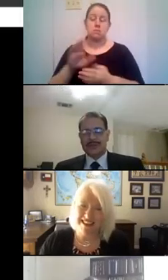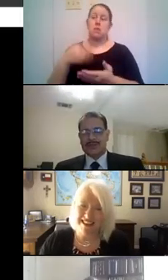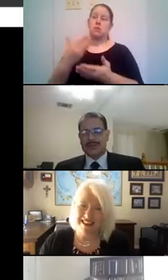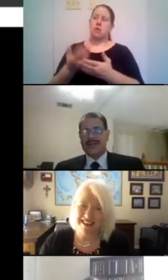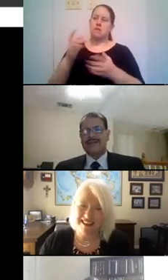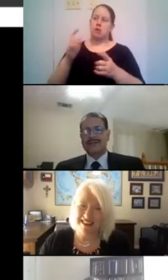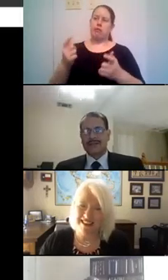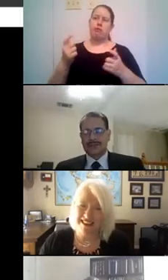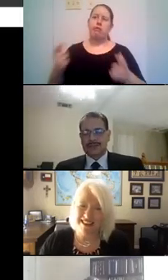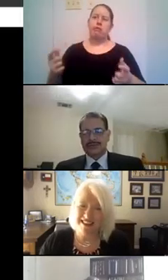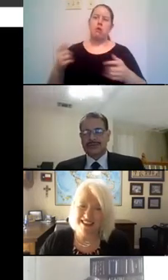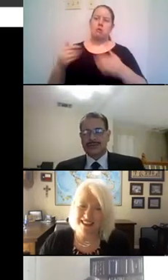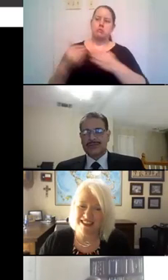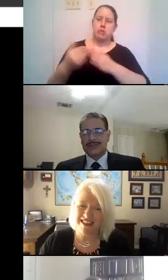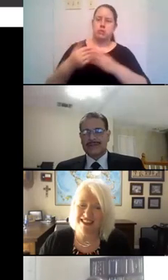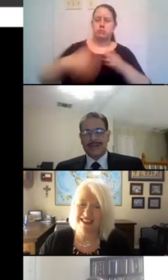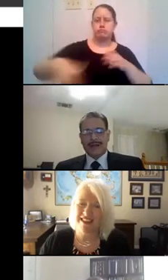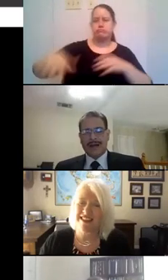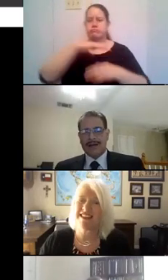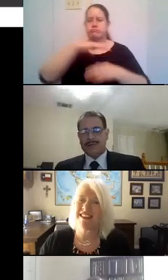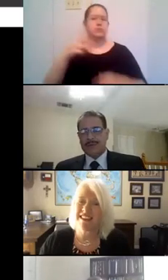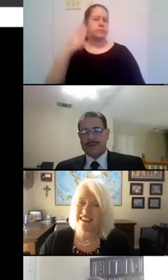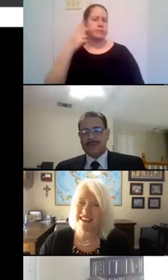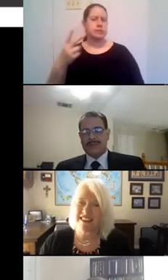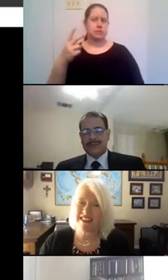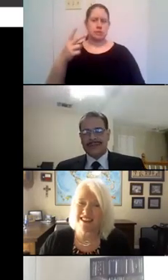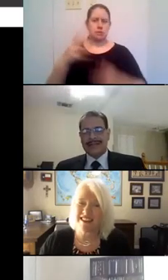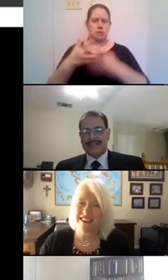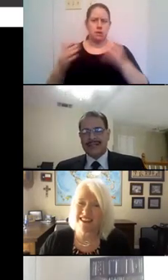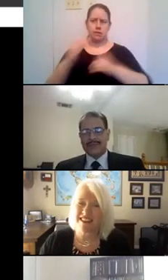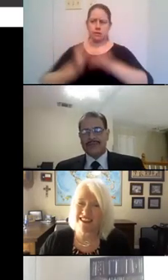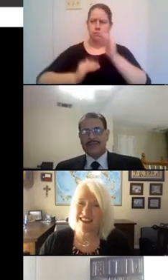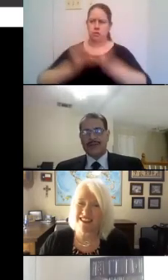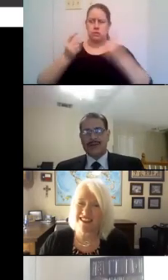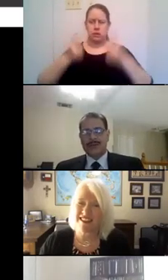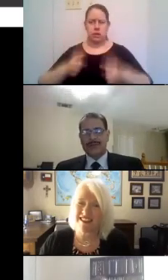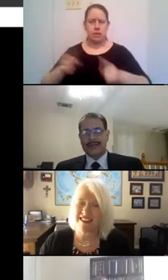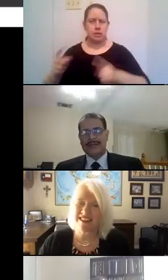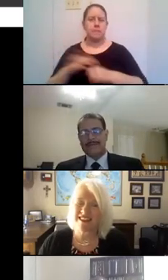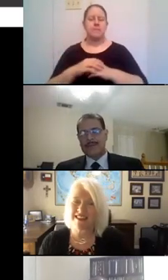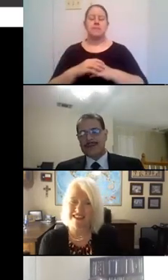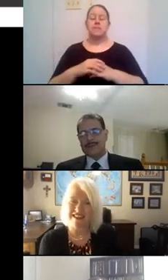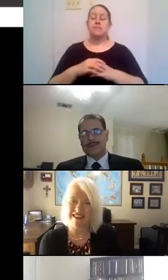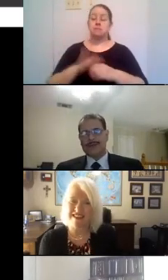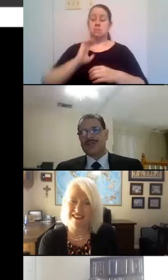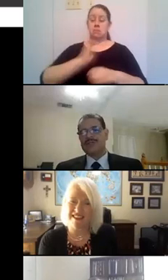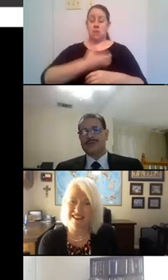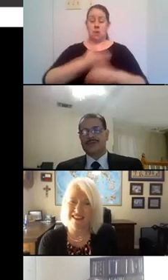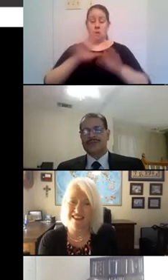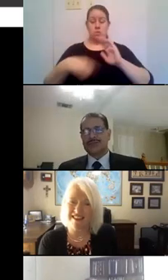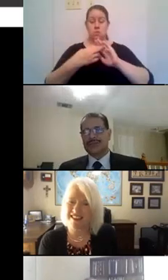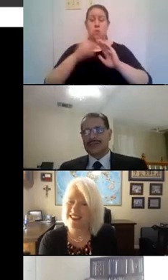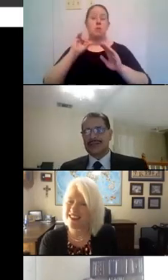subdivision where we saw a lot of construction going on. Our role that day was to help